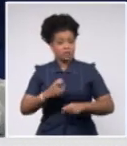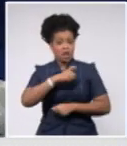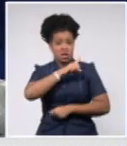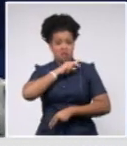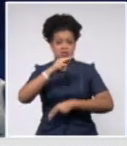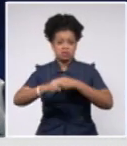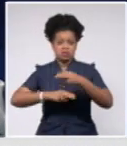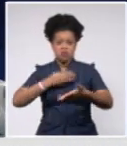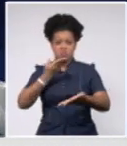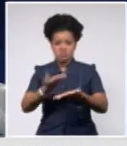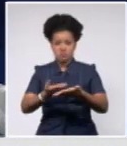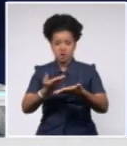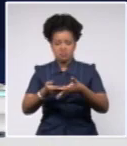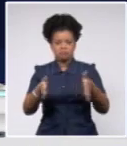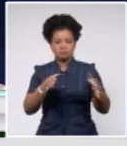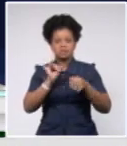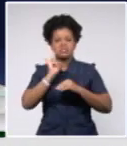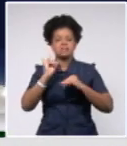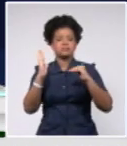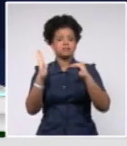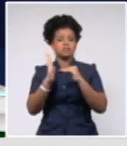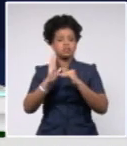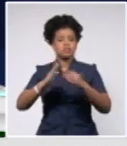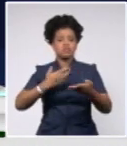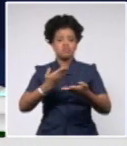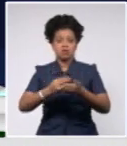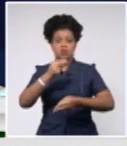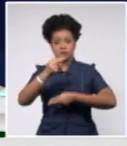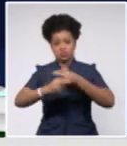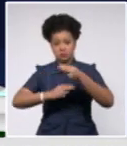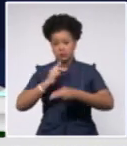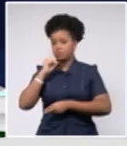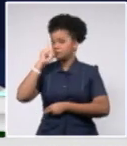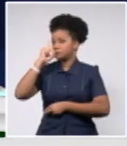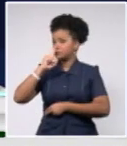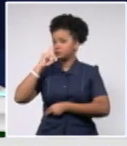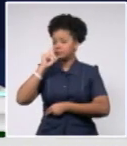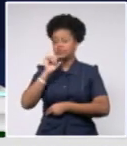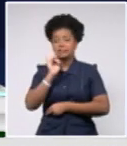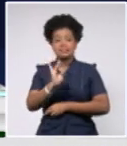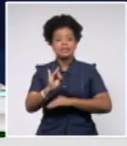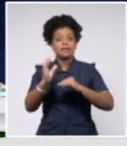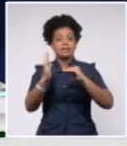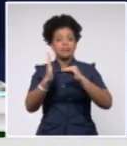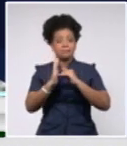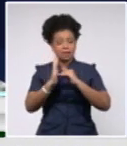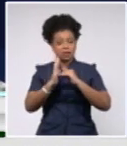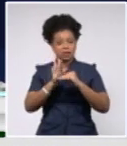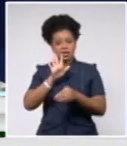2,343 of the samples were processed at the Pedro Curi Tropical Medicine Institute,